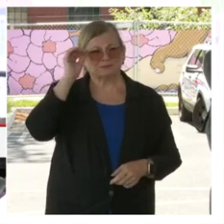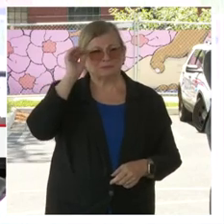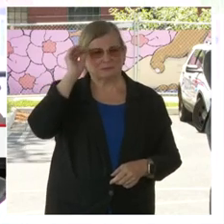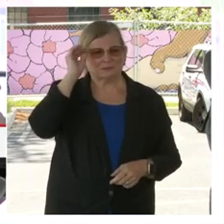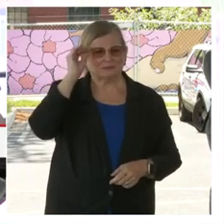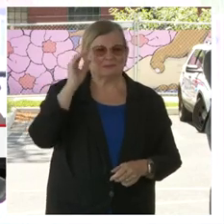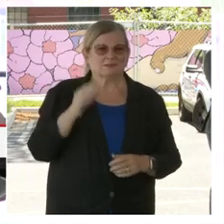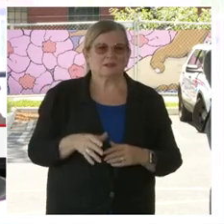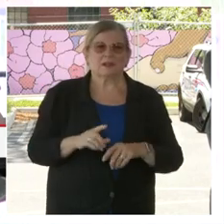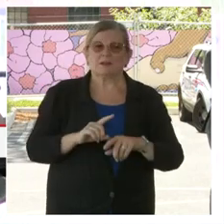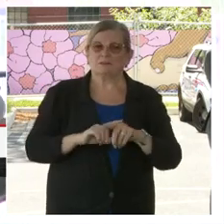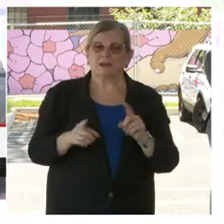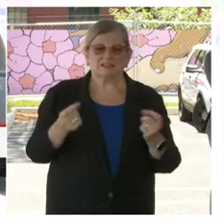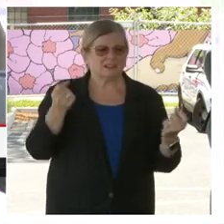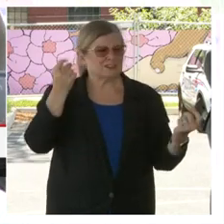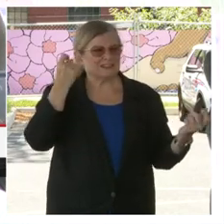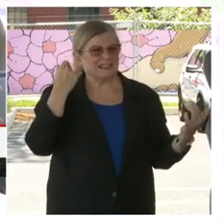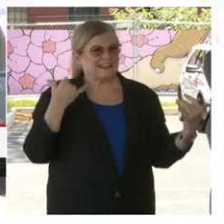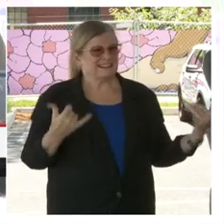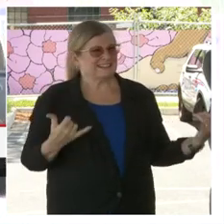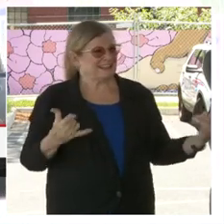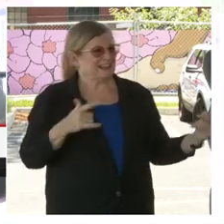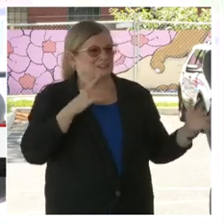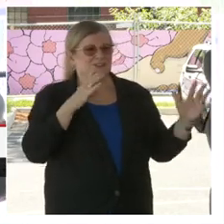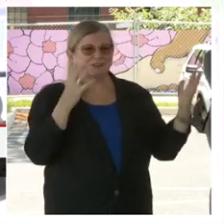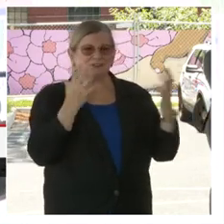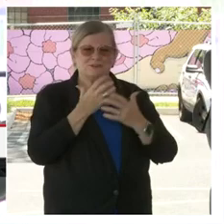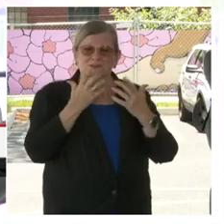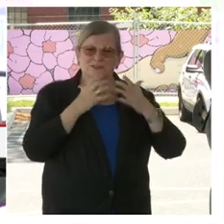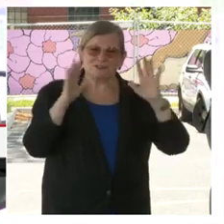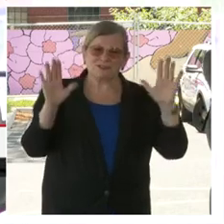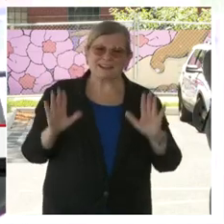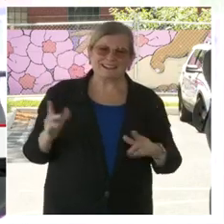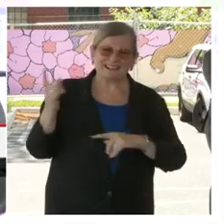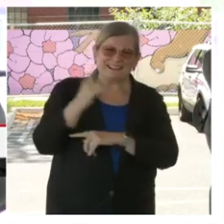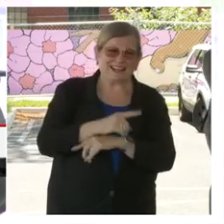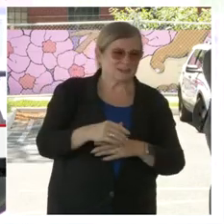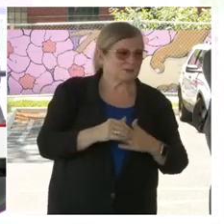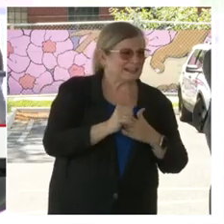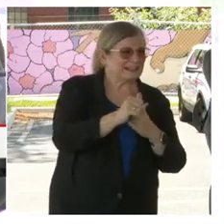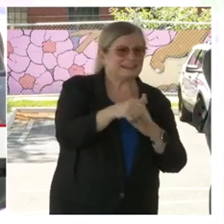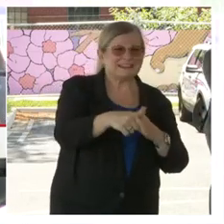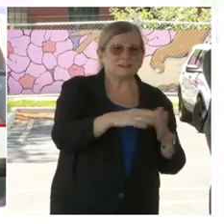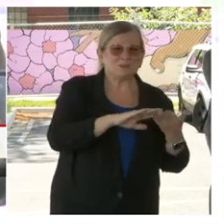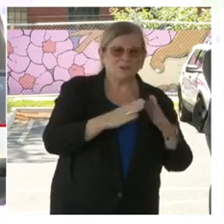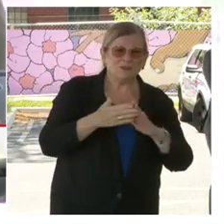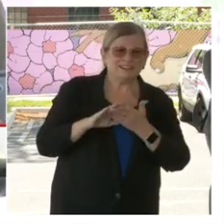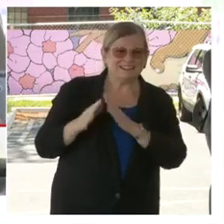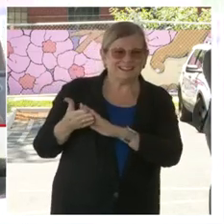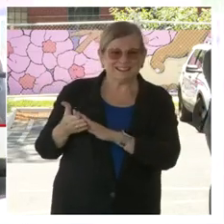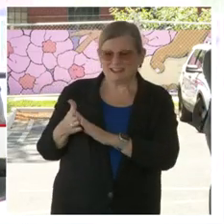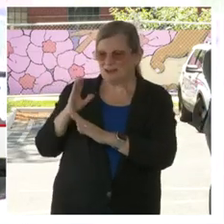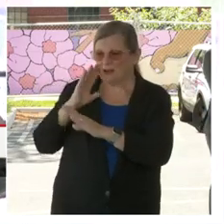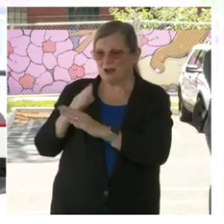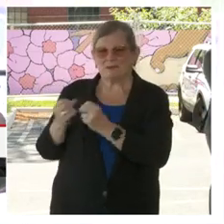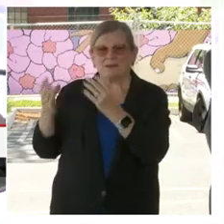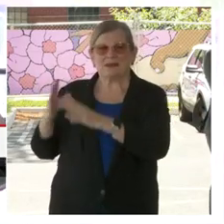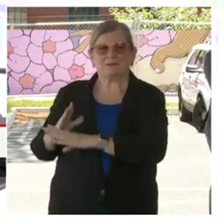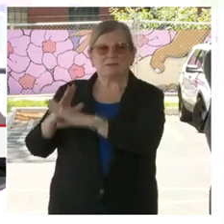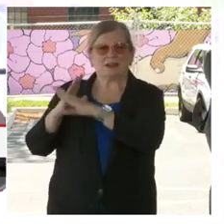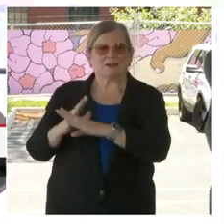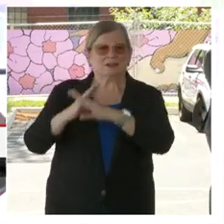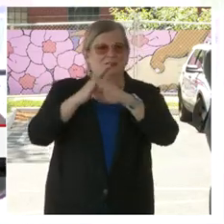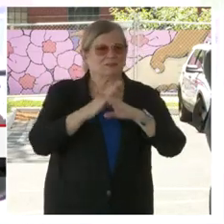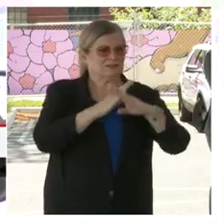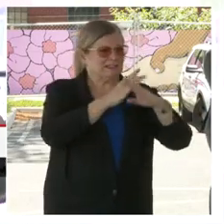But today is a great day for me as the leader in this community, because we know the barriers to getting what we need to do, to reach